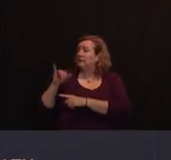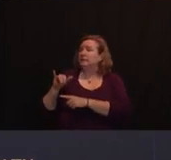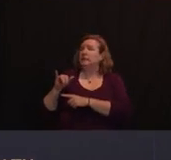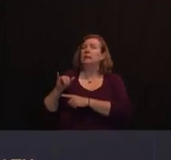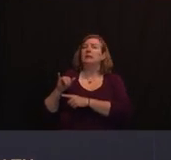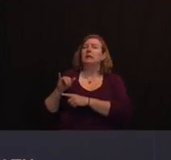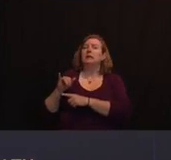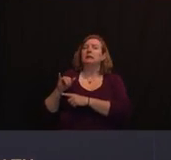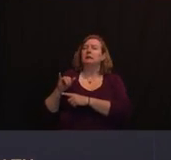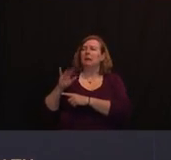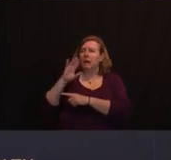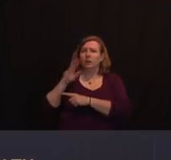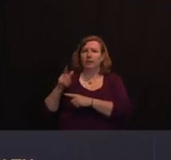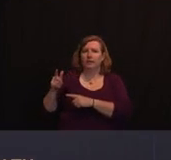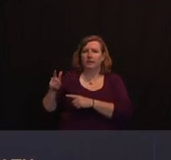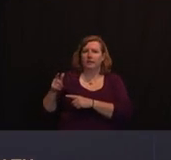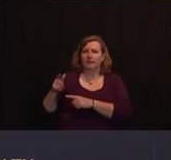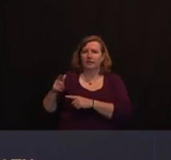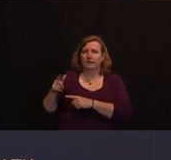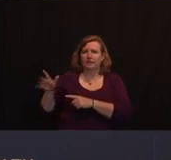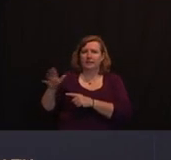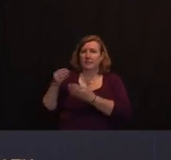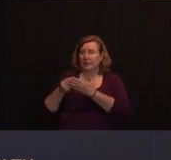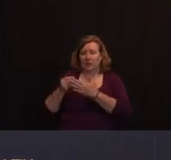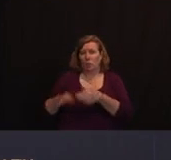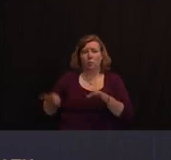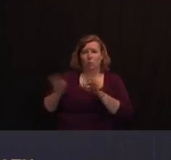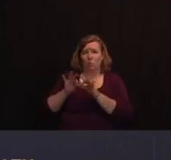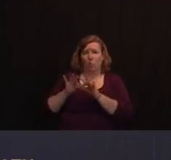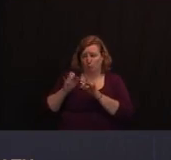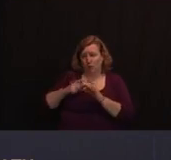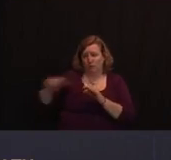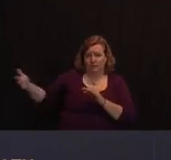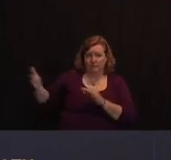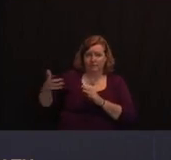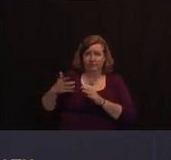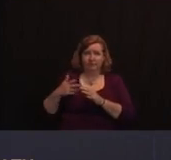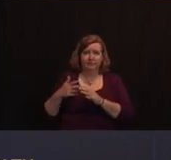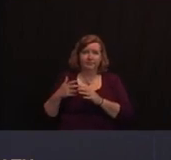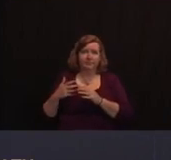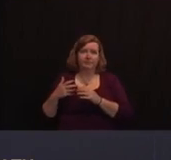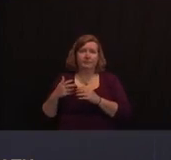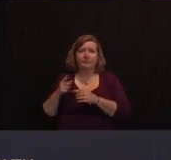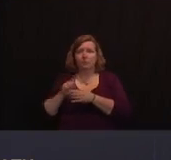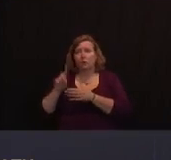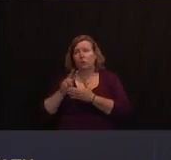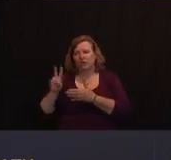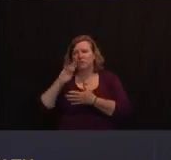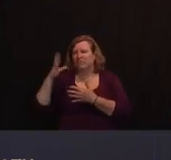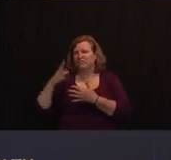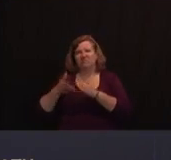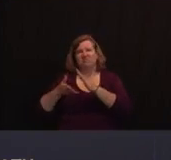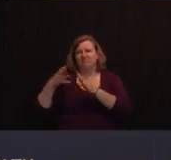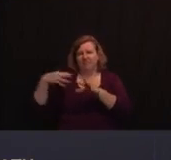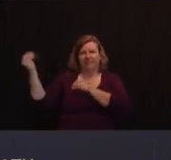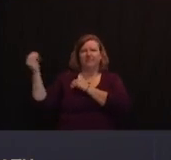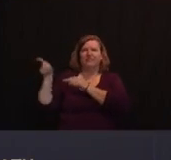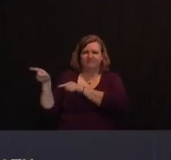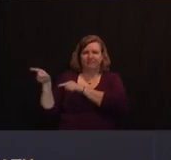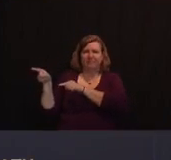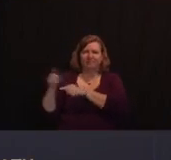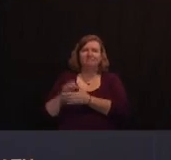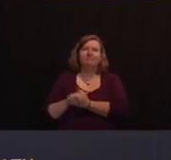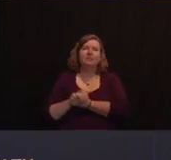me, Eddie. We got to give you your money's worth. You're not here for the next few weeks, am I right? So we got to make sure we make this one count. But